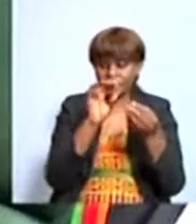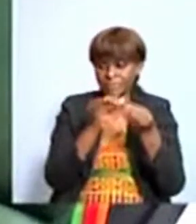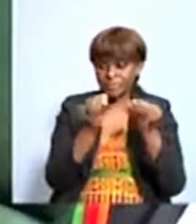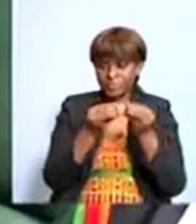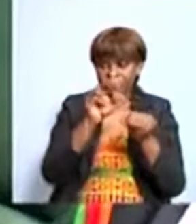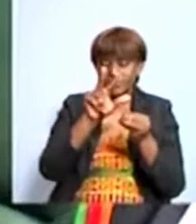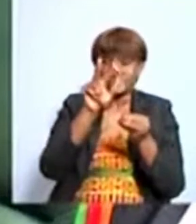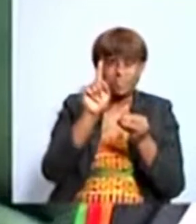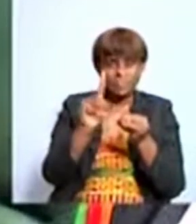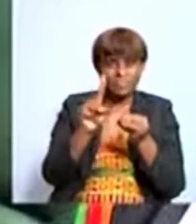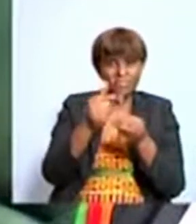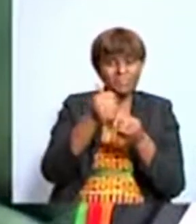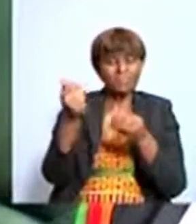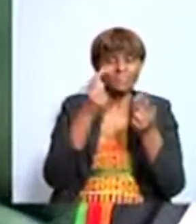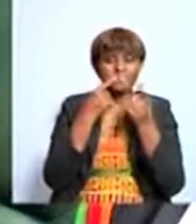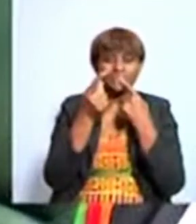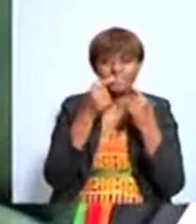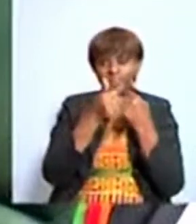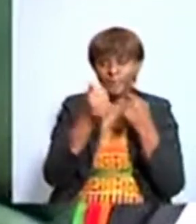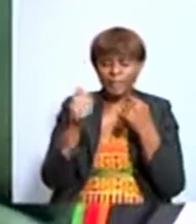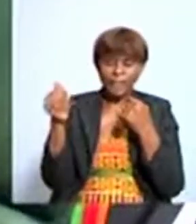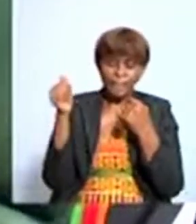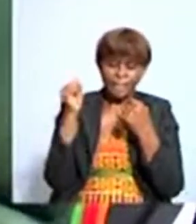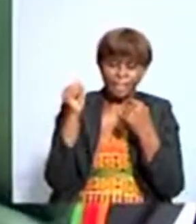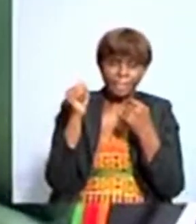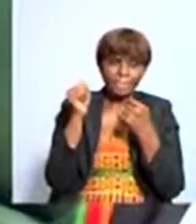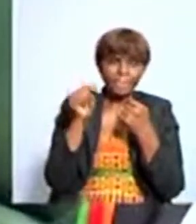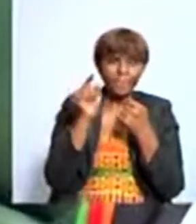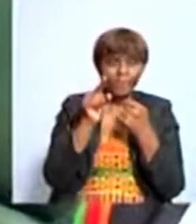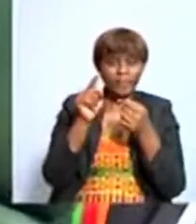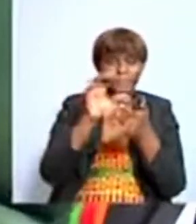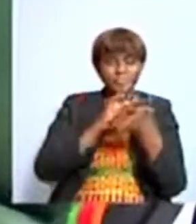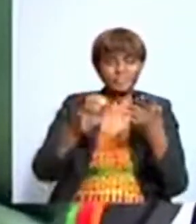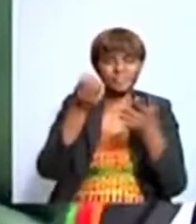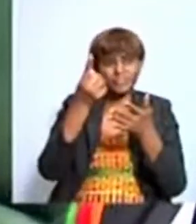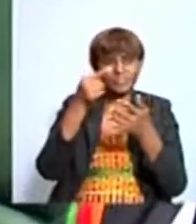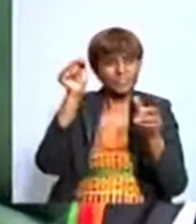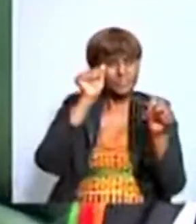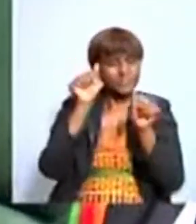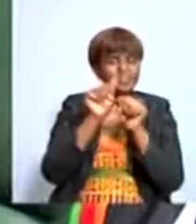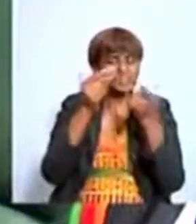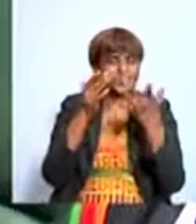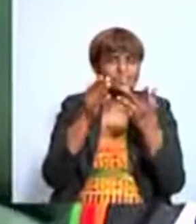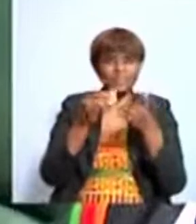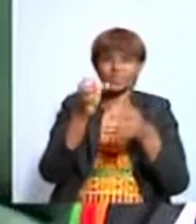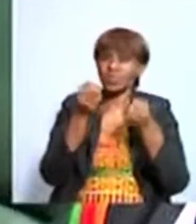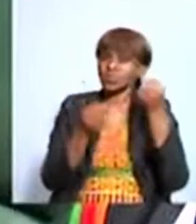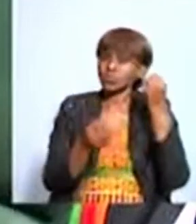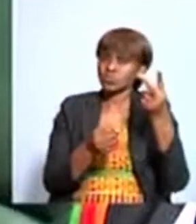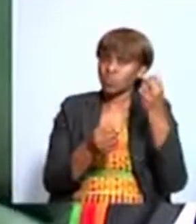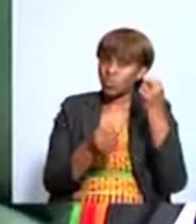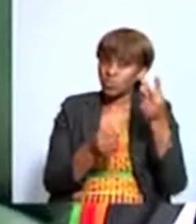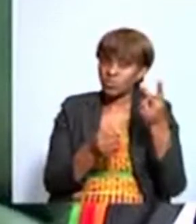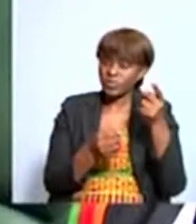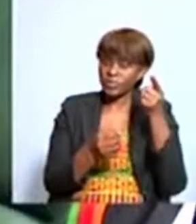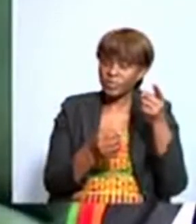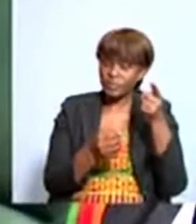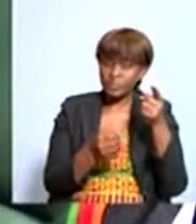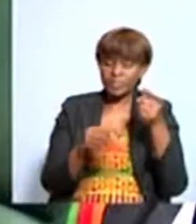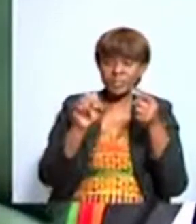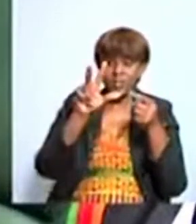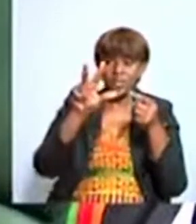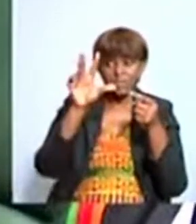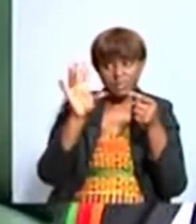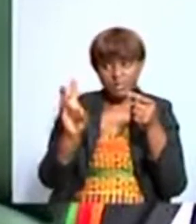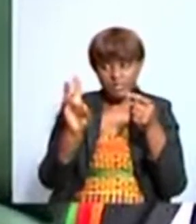31. Any debate? Any objection? Clause 11 is agreed to. Clause 12, amendment of section